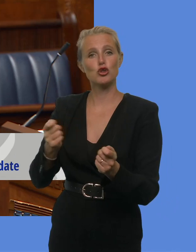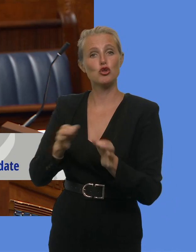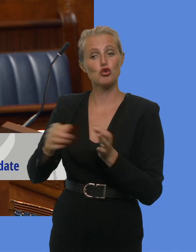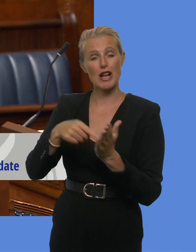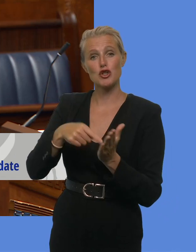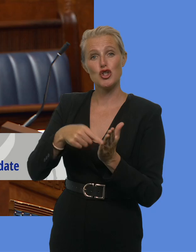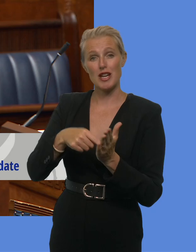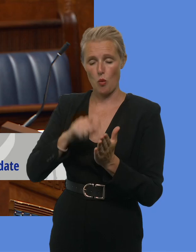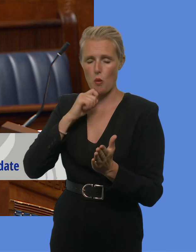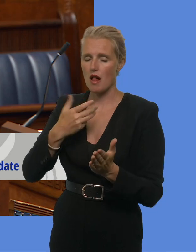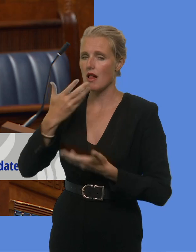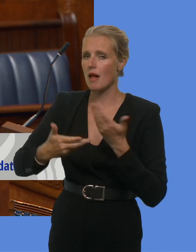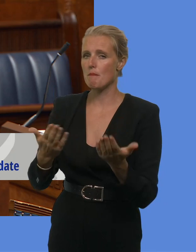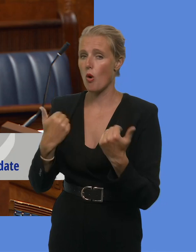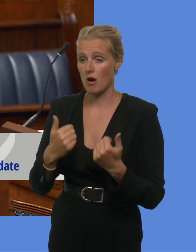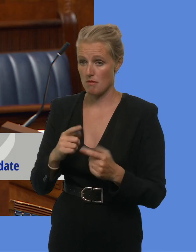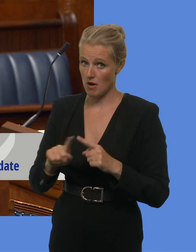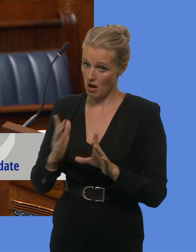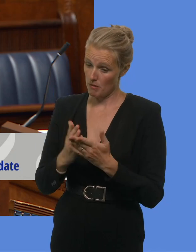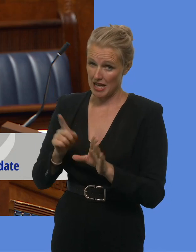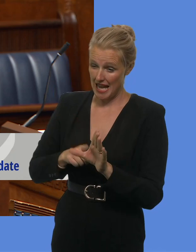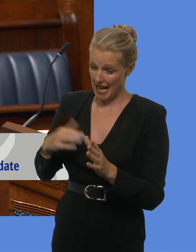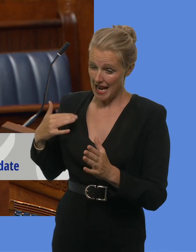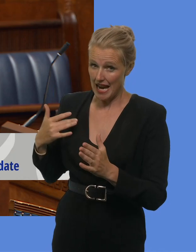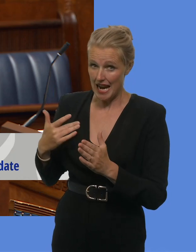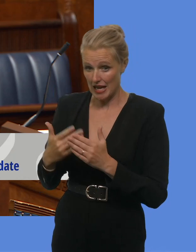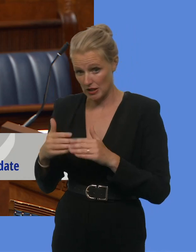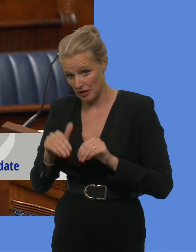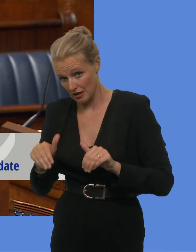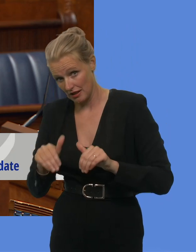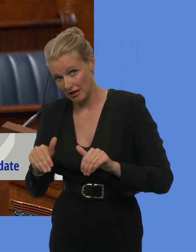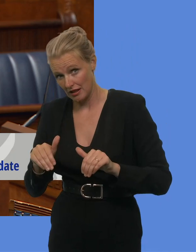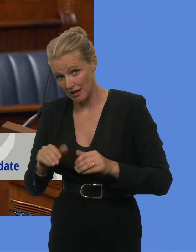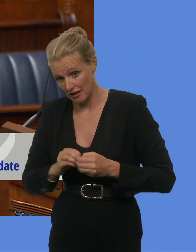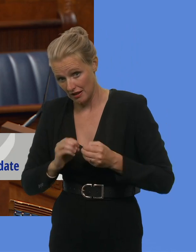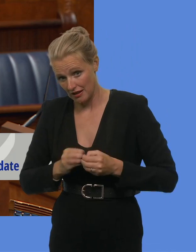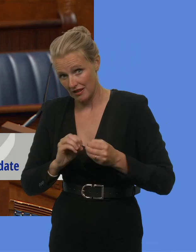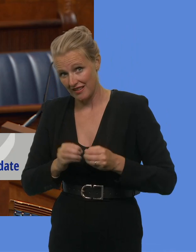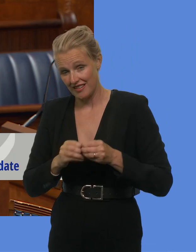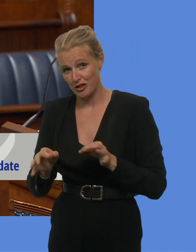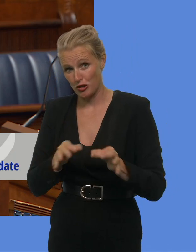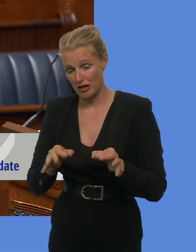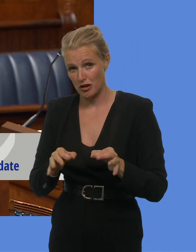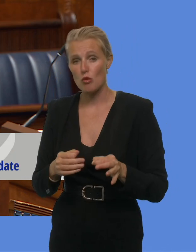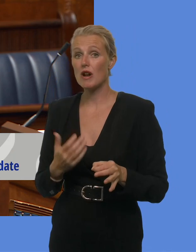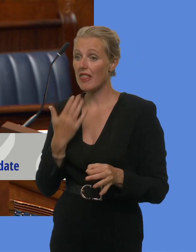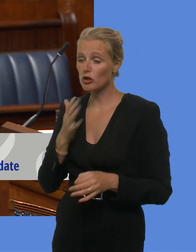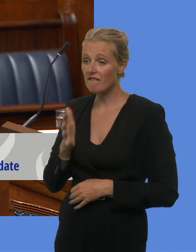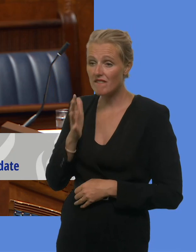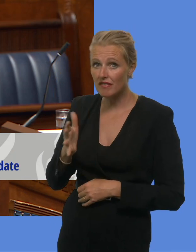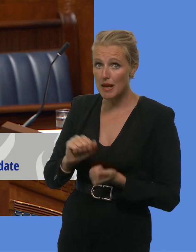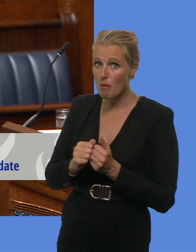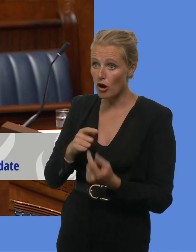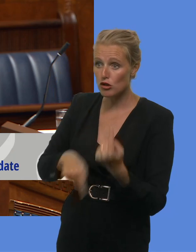But this has been a number of years in the making, but it could not have been done without more than 50 partners working in a